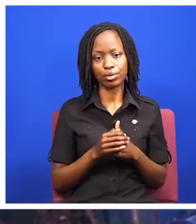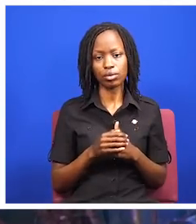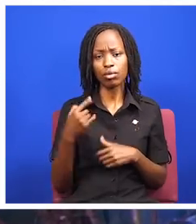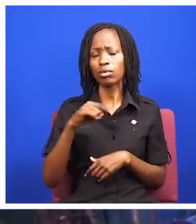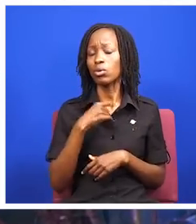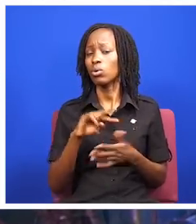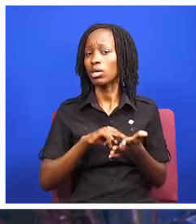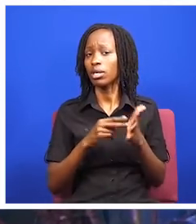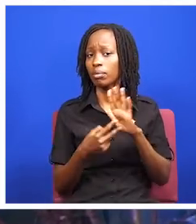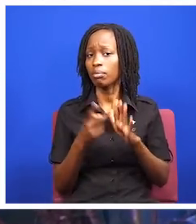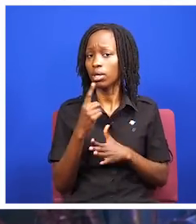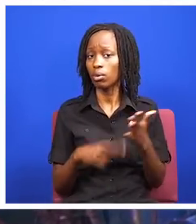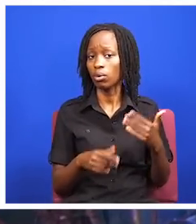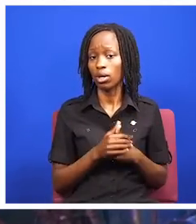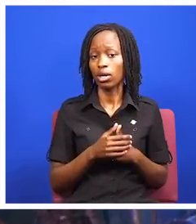what is it that we are saying?